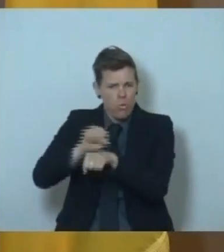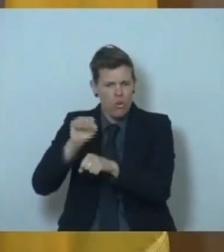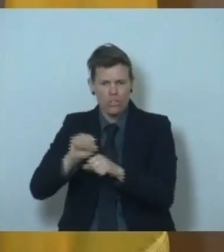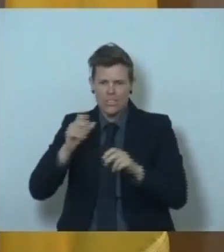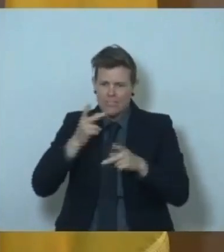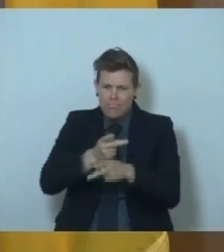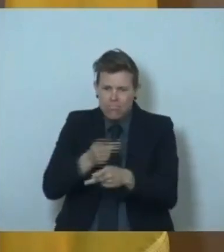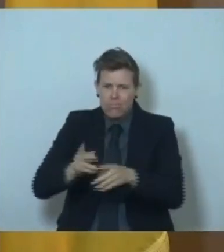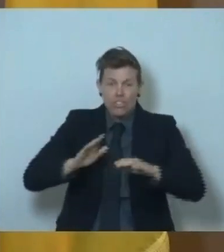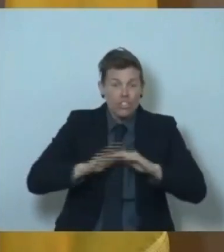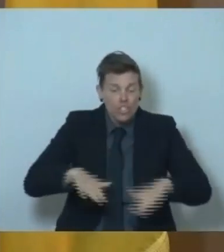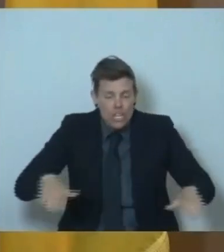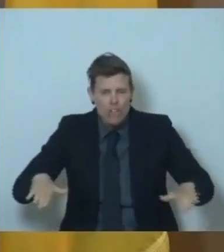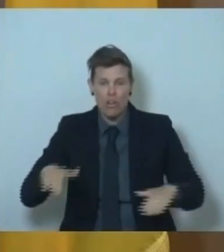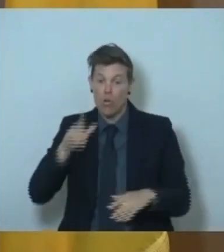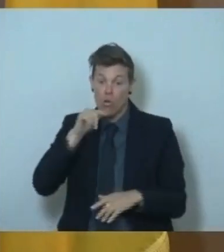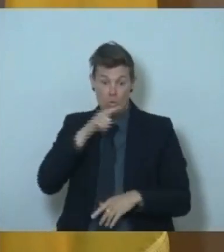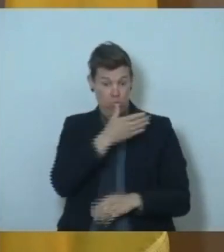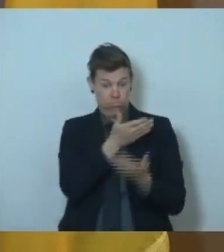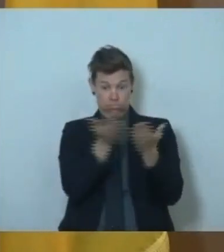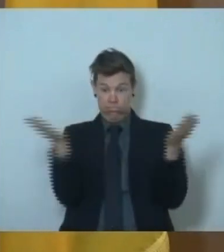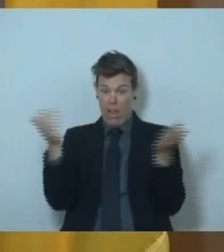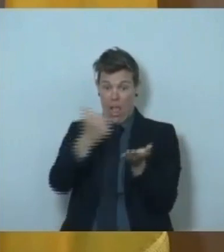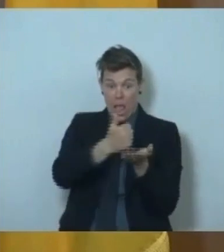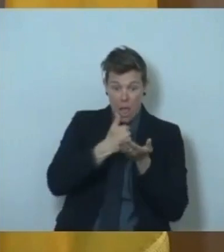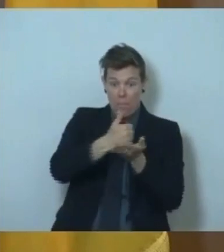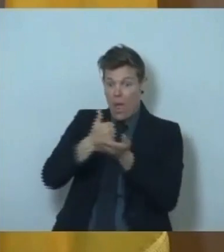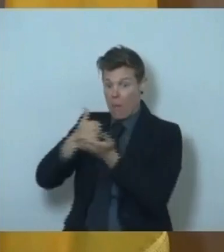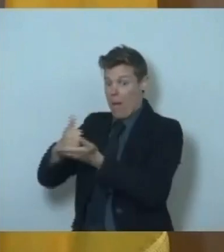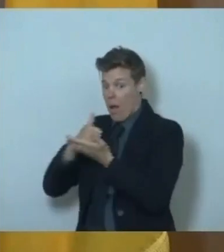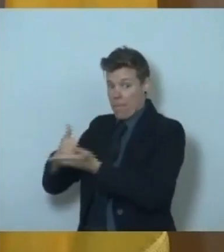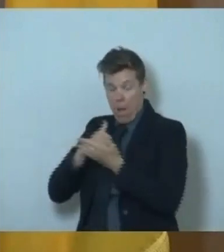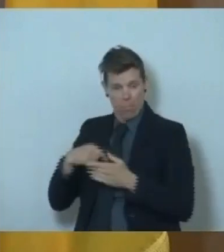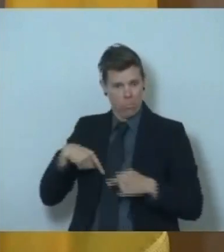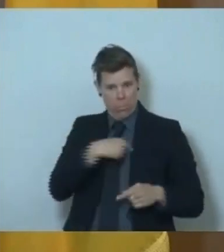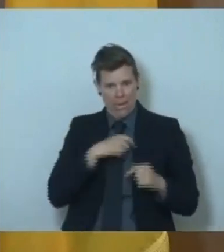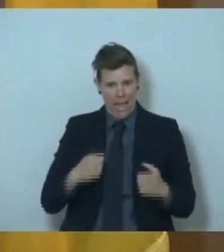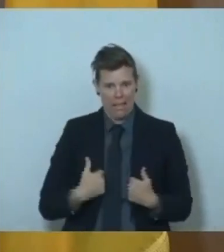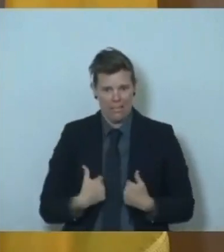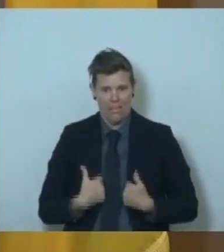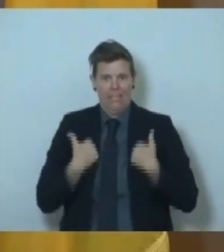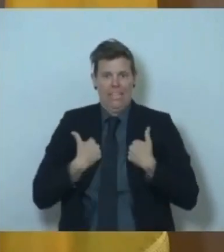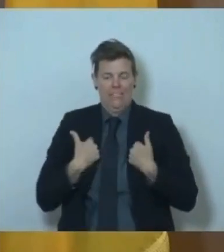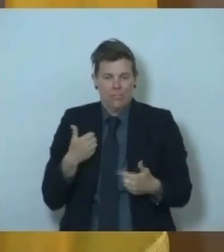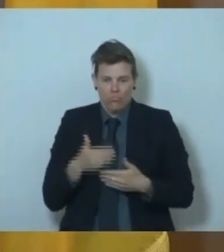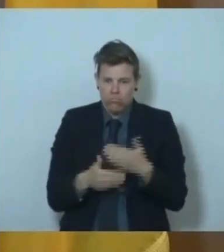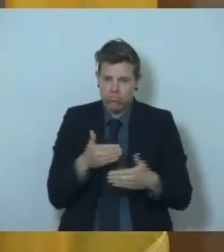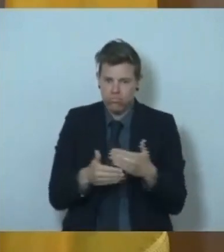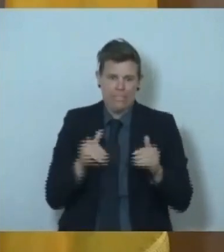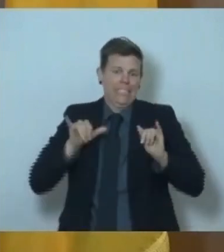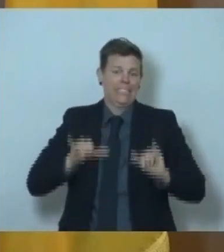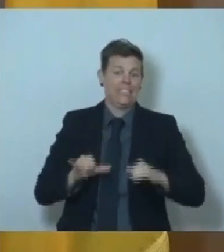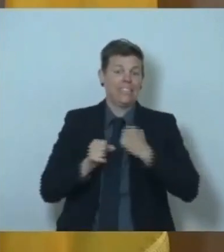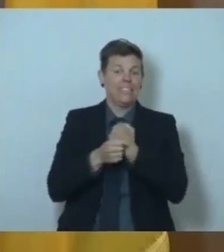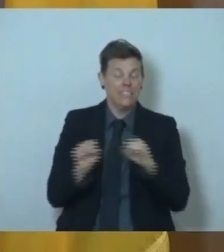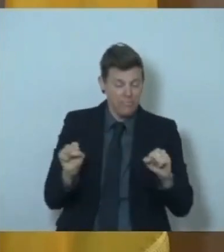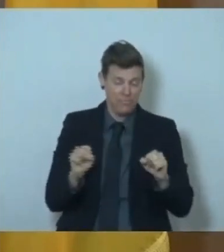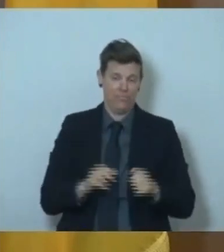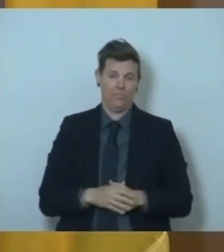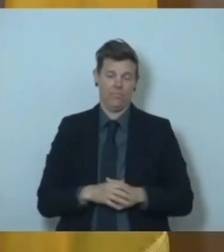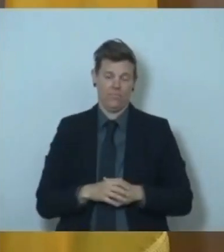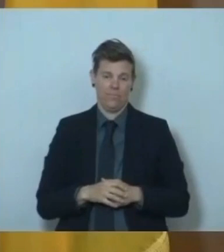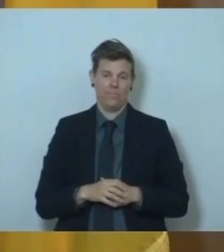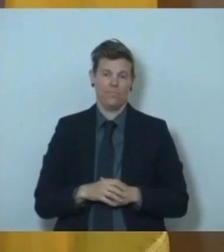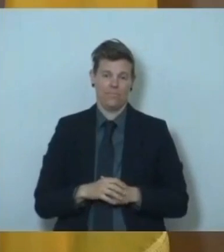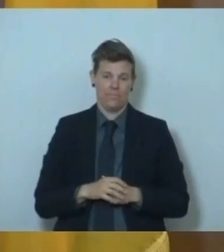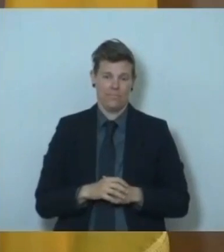keep ourselves, right, safe and to allow us to get our personal needs met while New Mexico lives